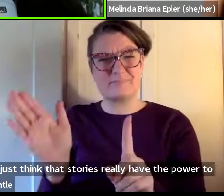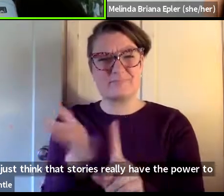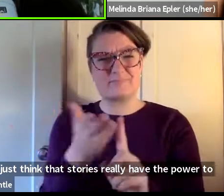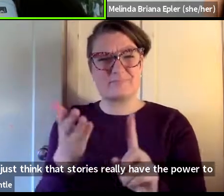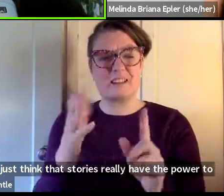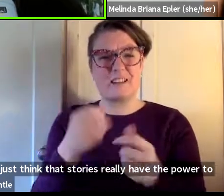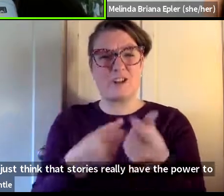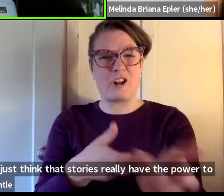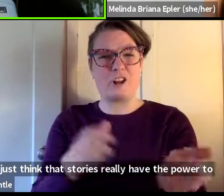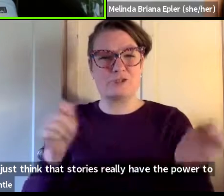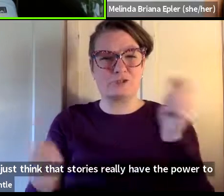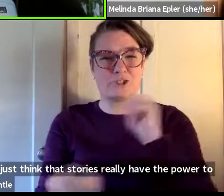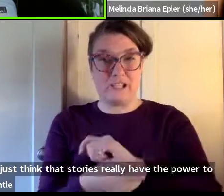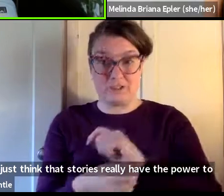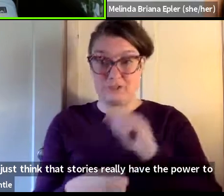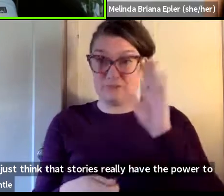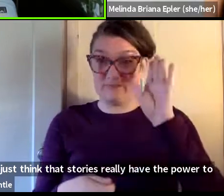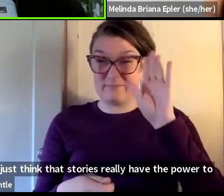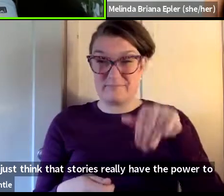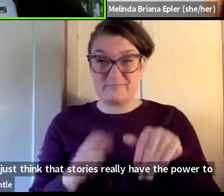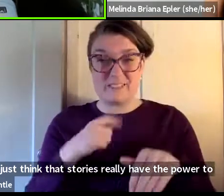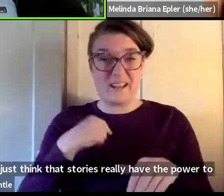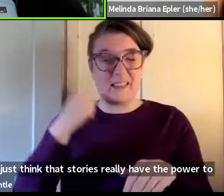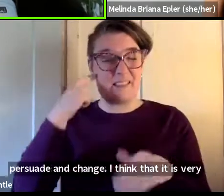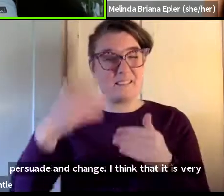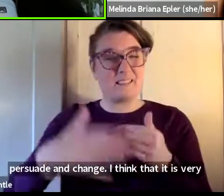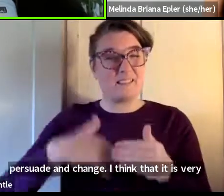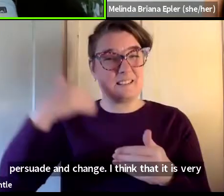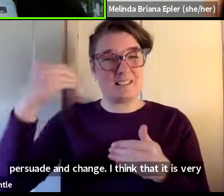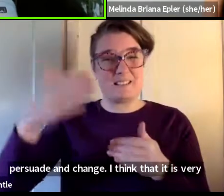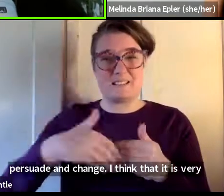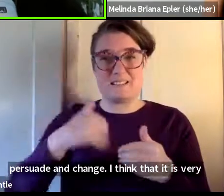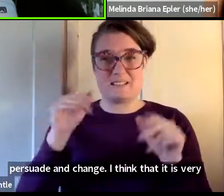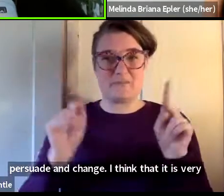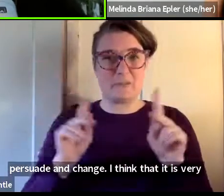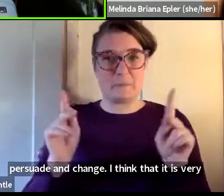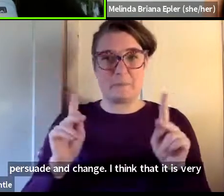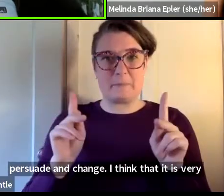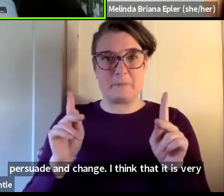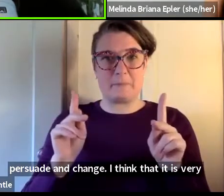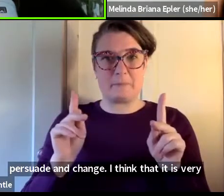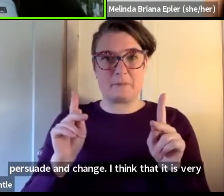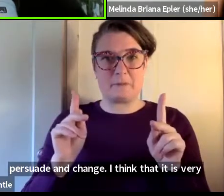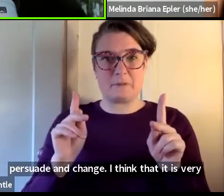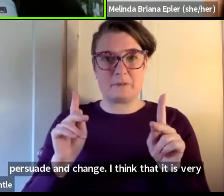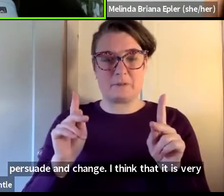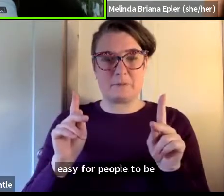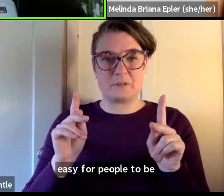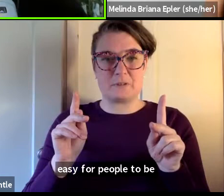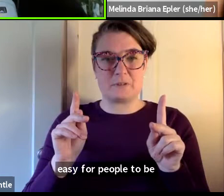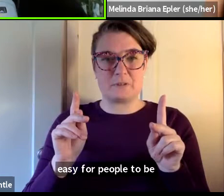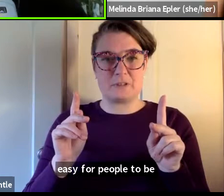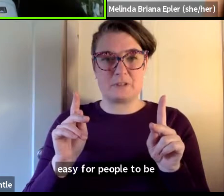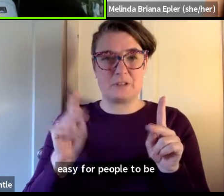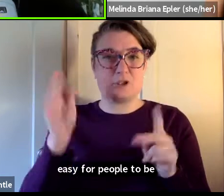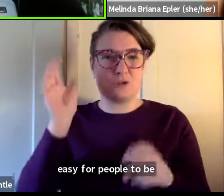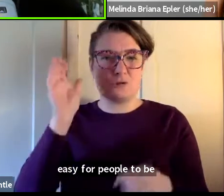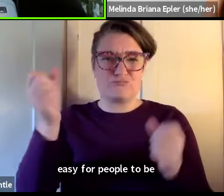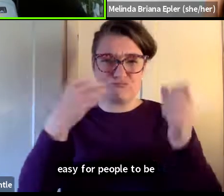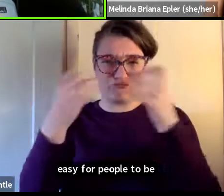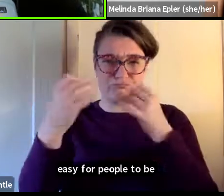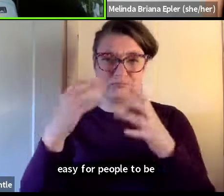that it's very easy for people to be presented with very important